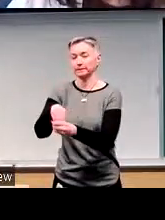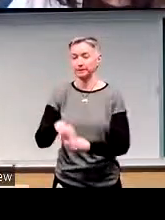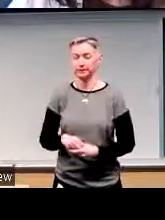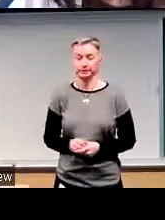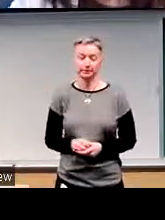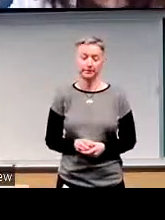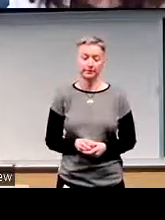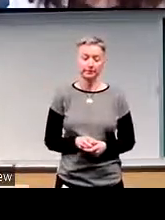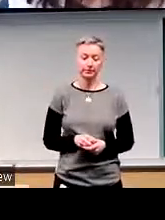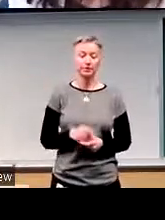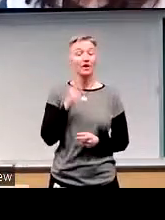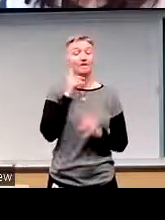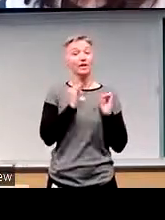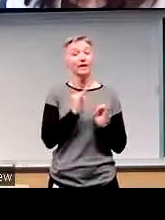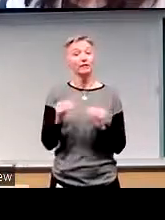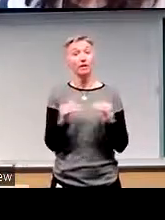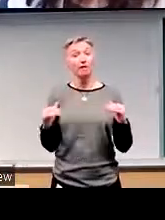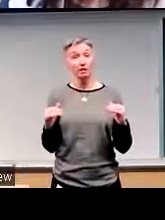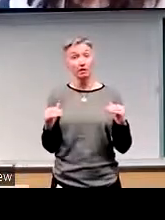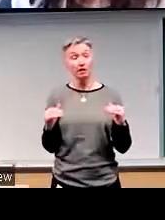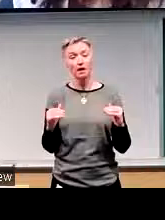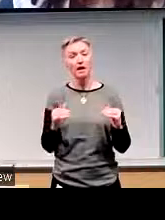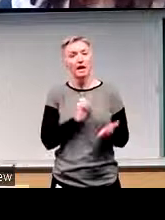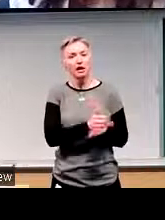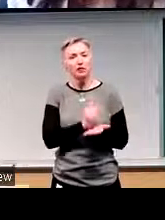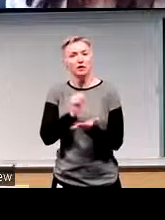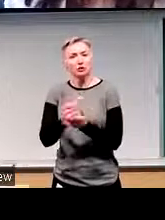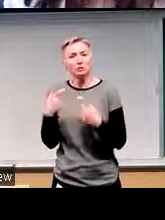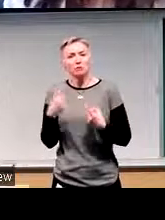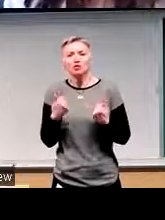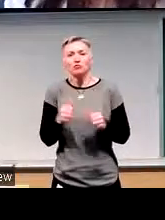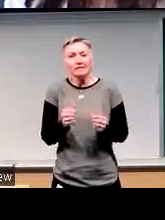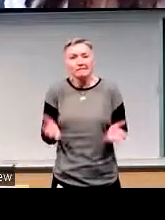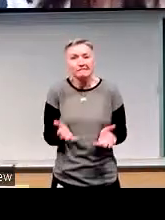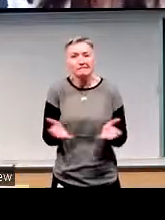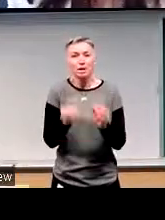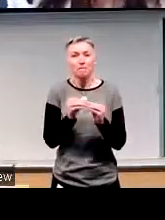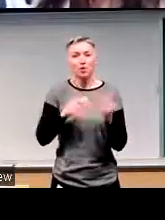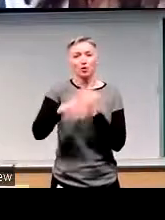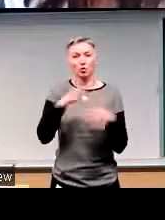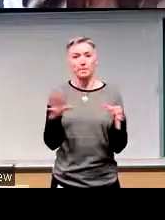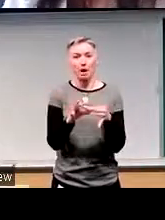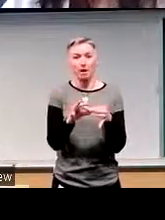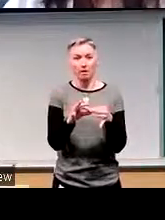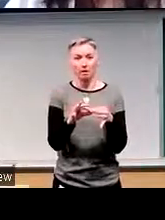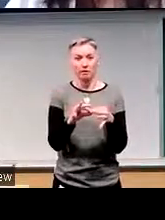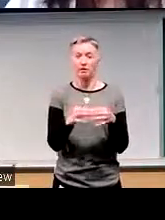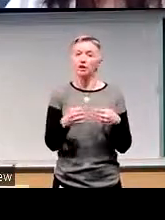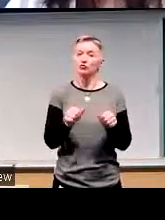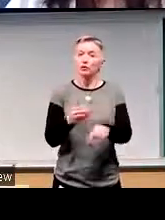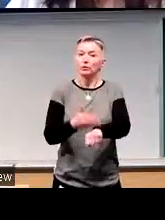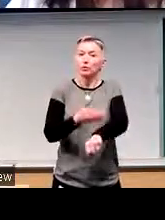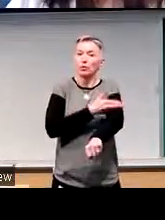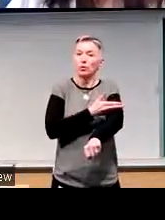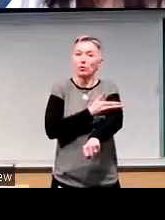So at the individual level, interventions have tried to facilitate social bonding by improving